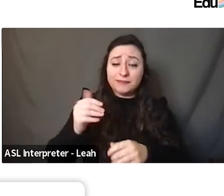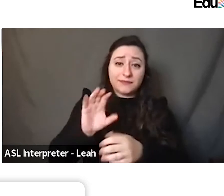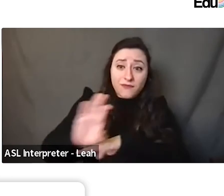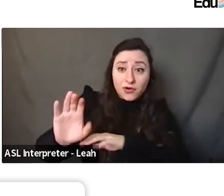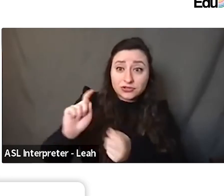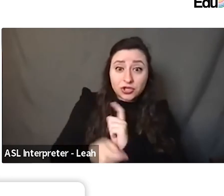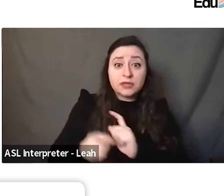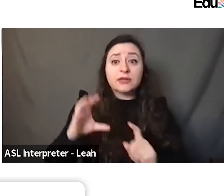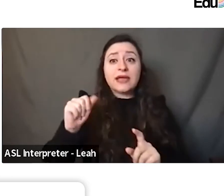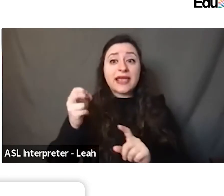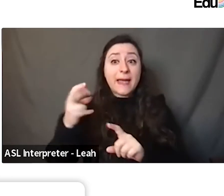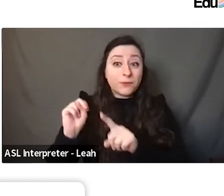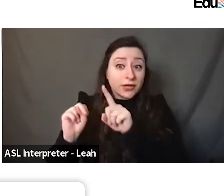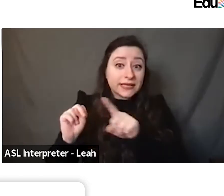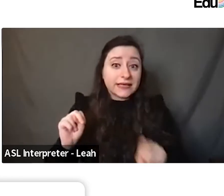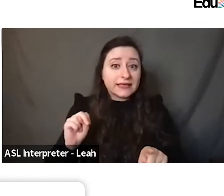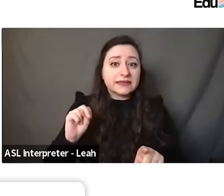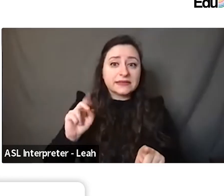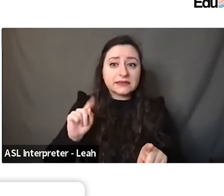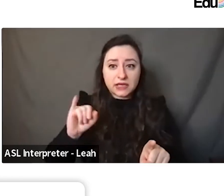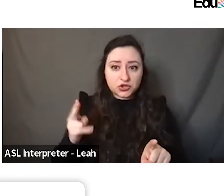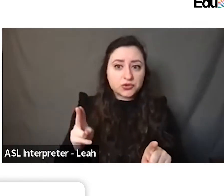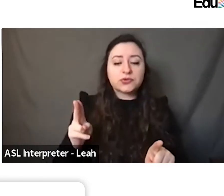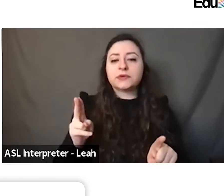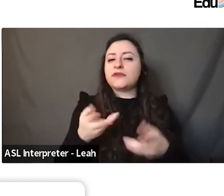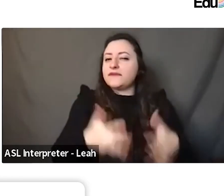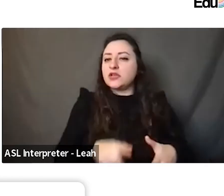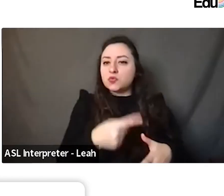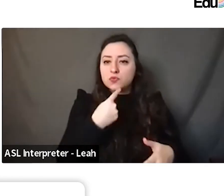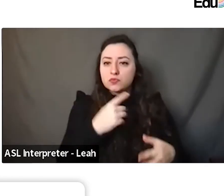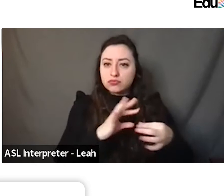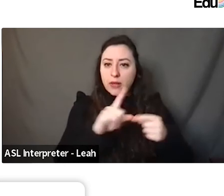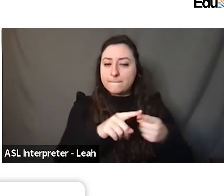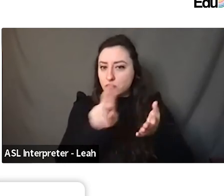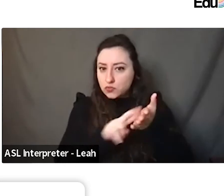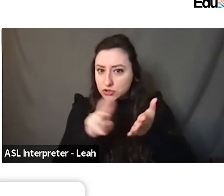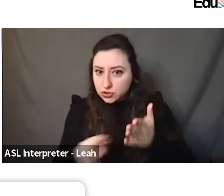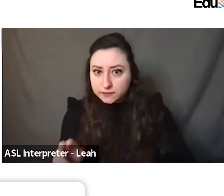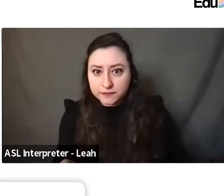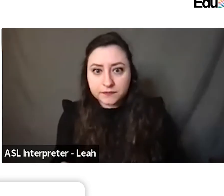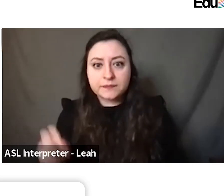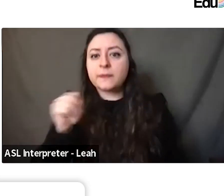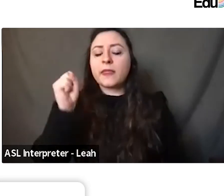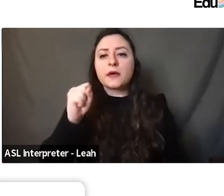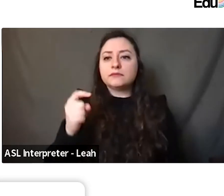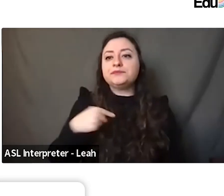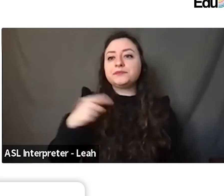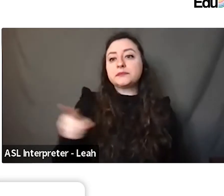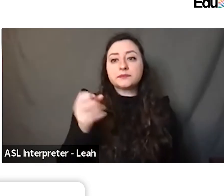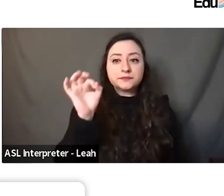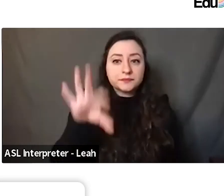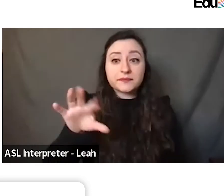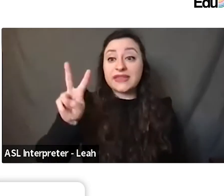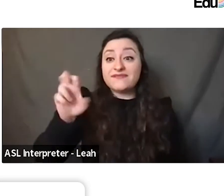answer. Teju, do you want to jump in and just conclude on what you were saying regarding your research? Yeah, I'll just say that